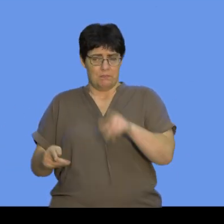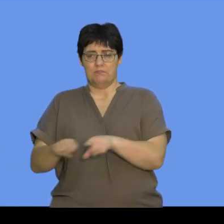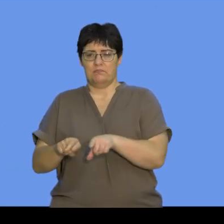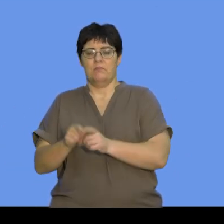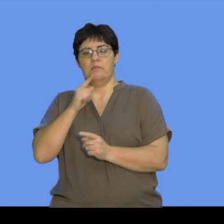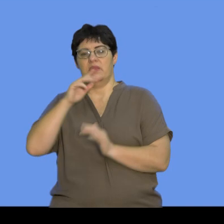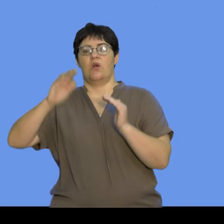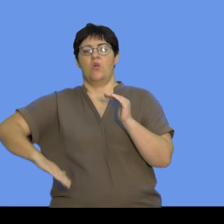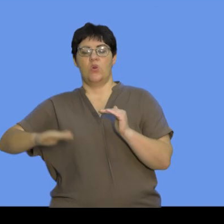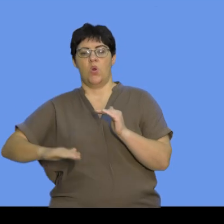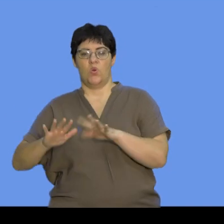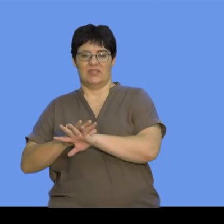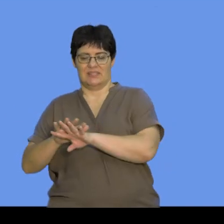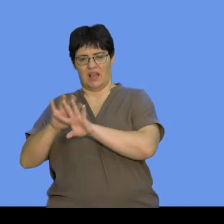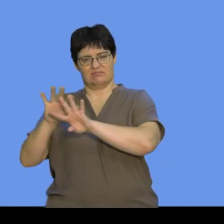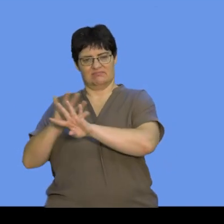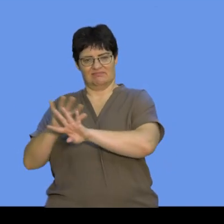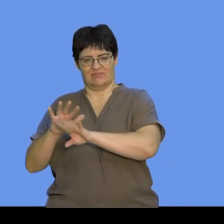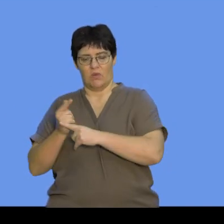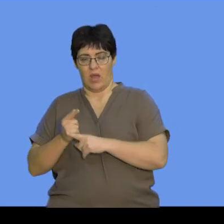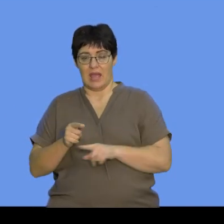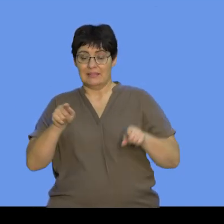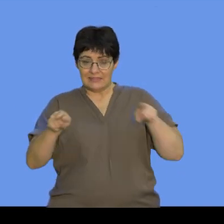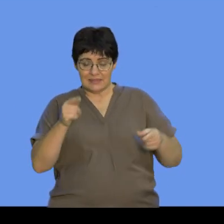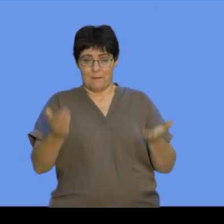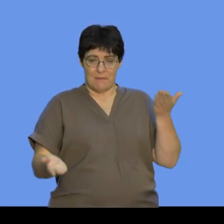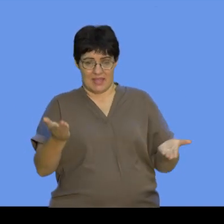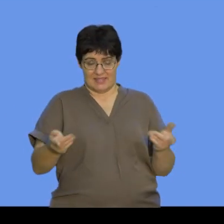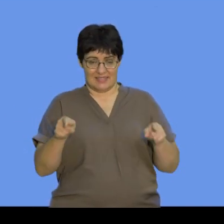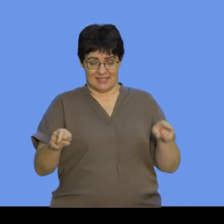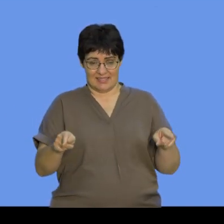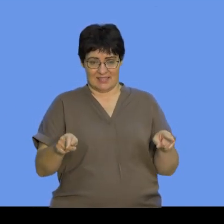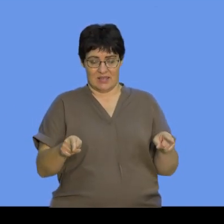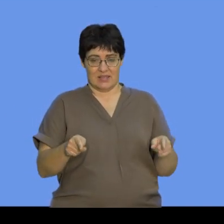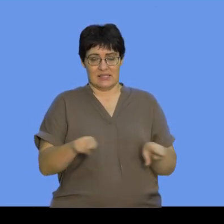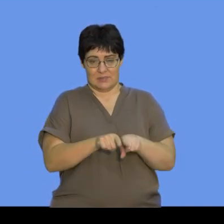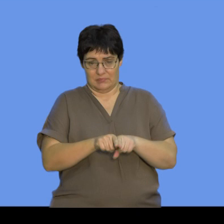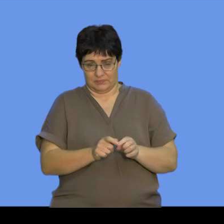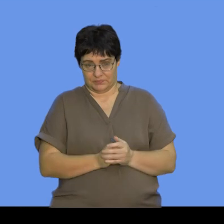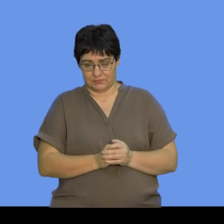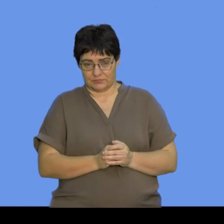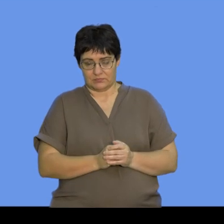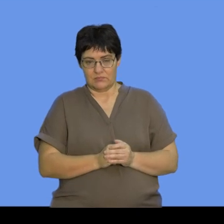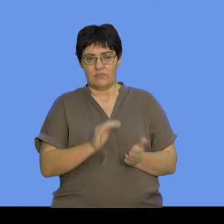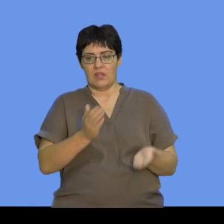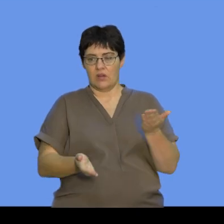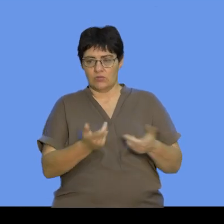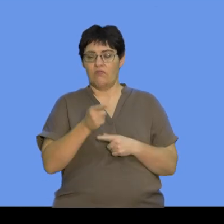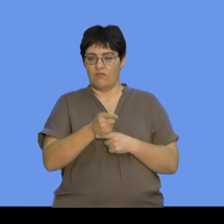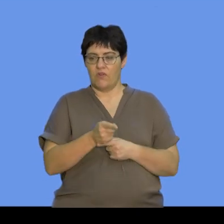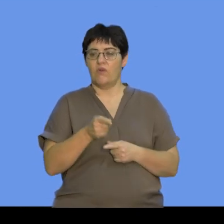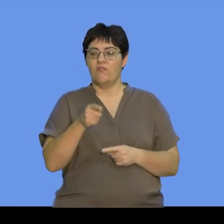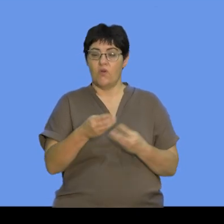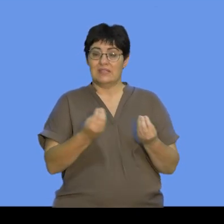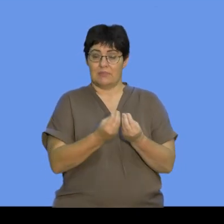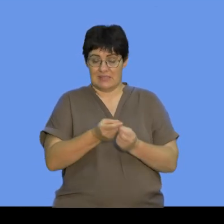density, provided the mass is comparable, okay? So we are saying that the ratio of mass per unit volume of a substance